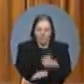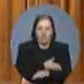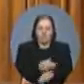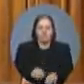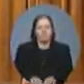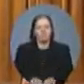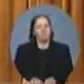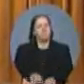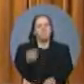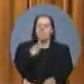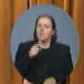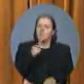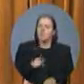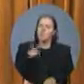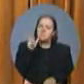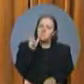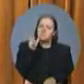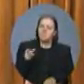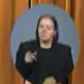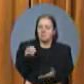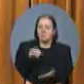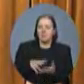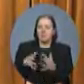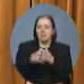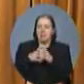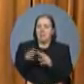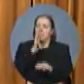American plan, because the Americans, of course, sent the